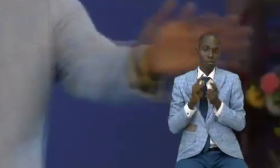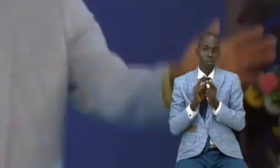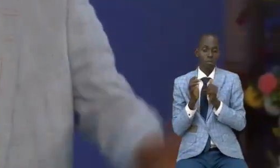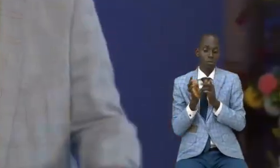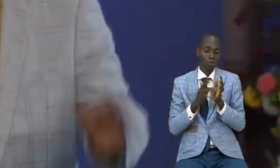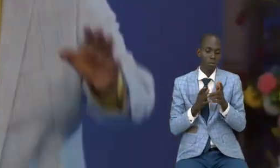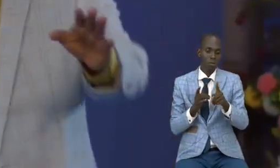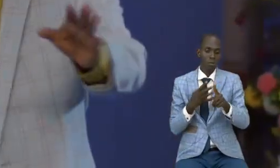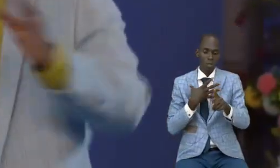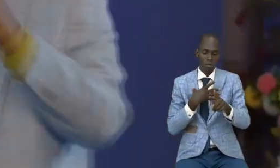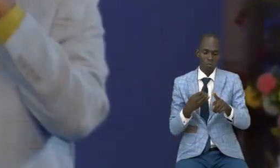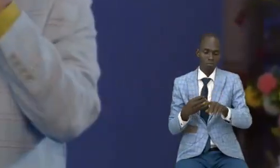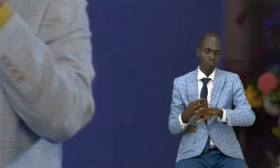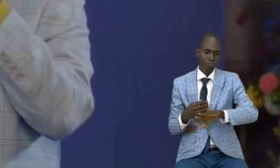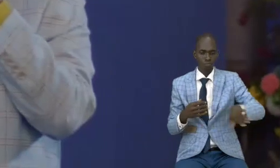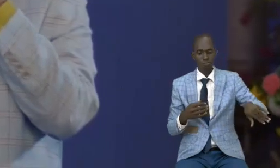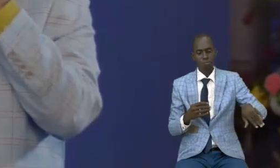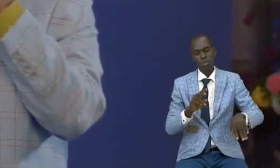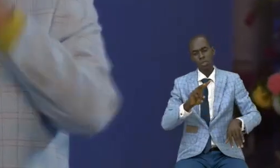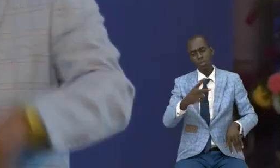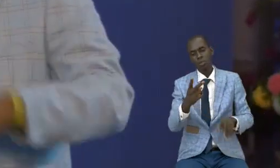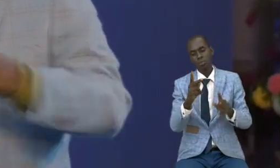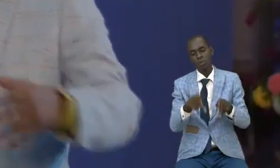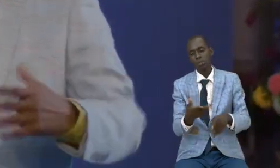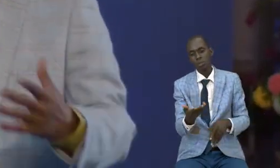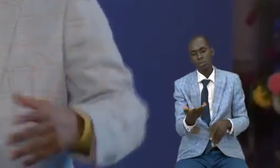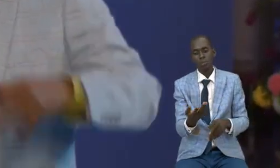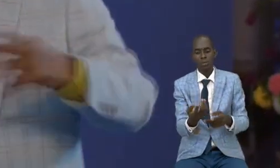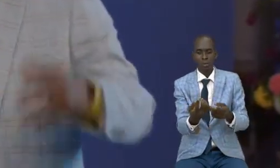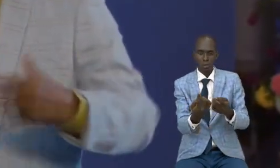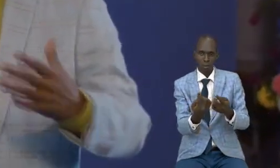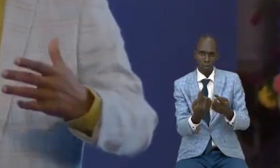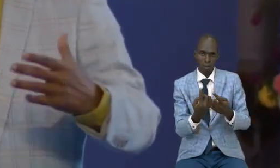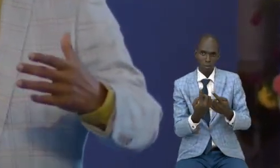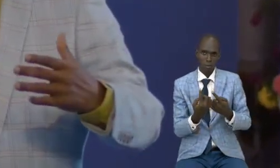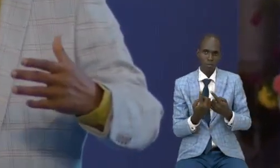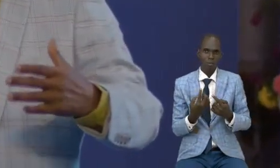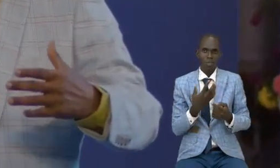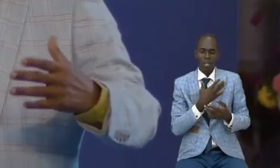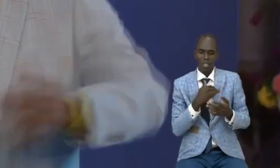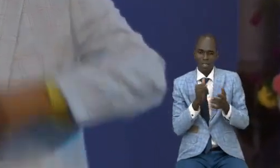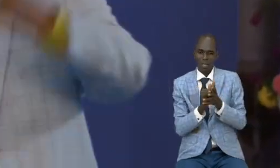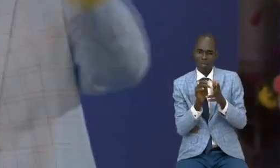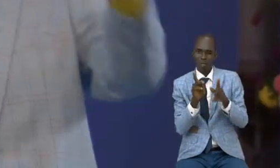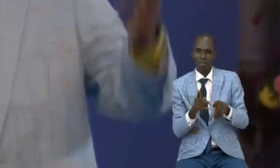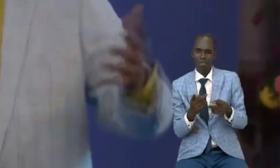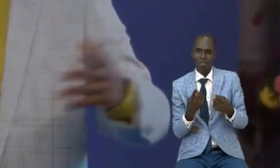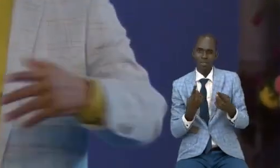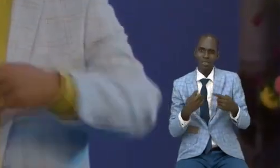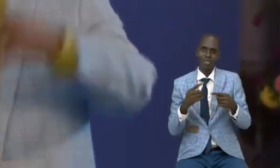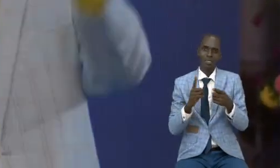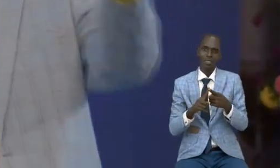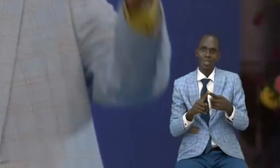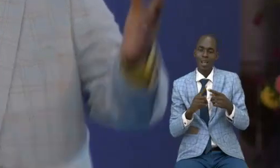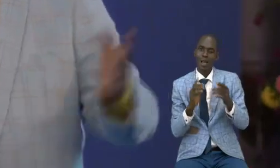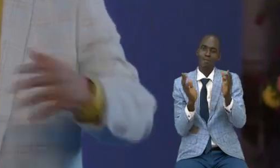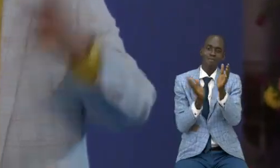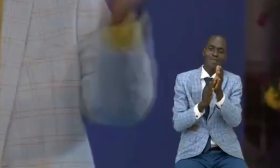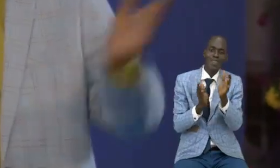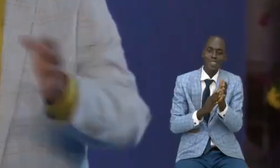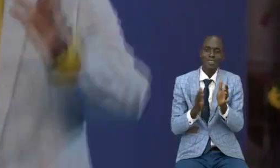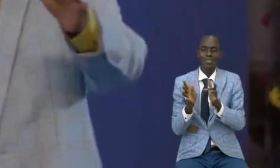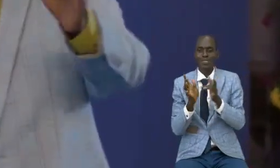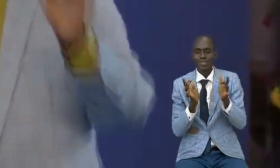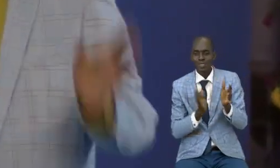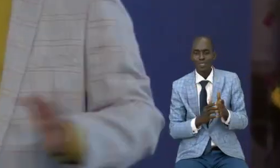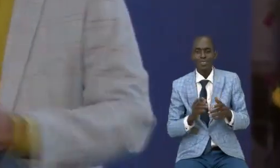healed. He was healed. The next one. And then that one tried to, you know, praise him and mention his titles.